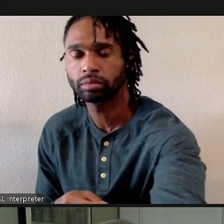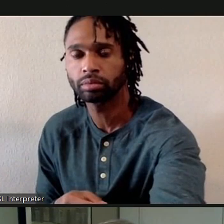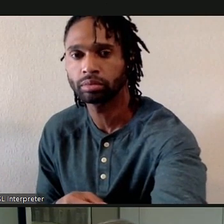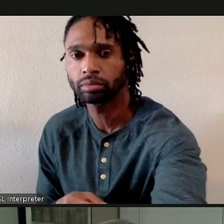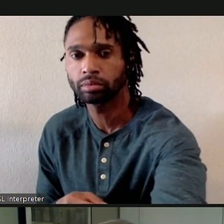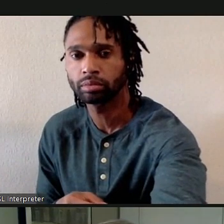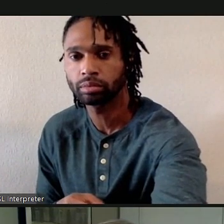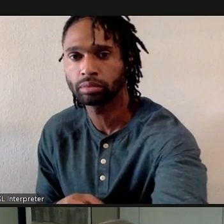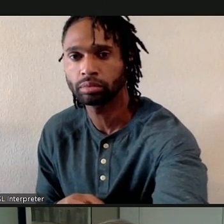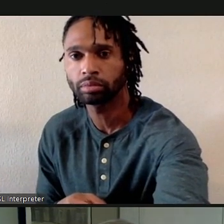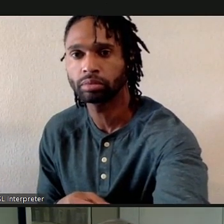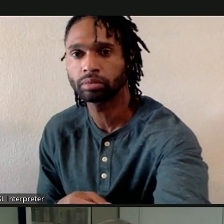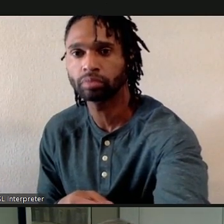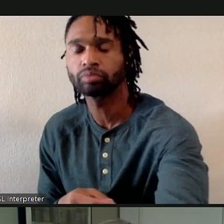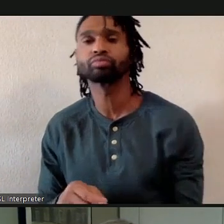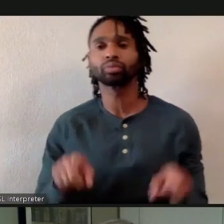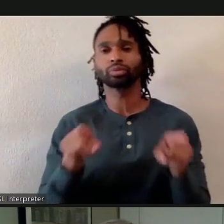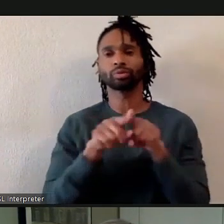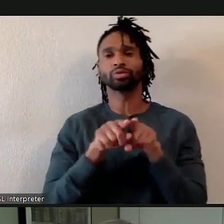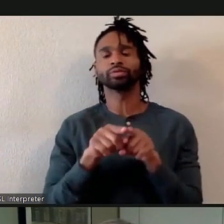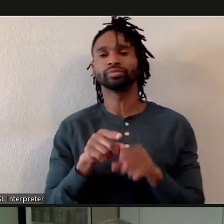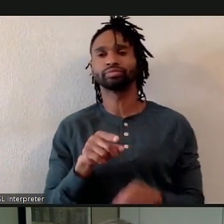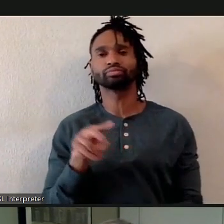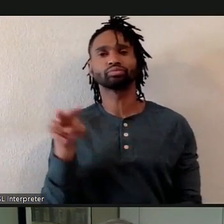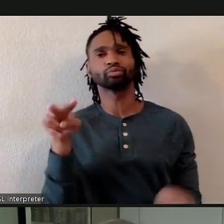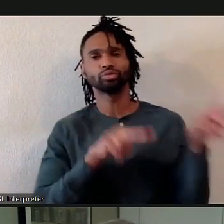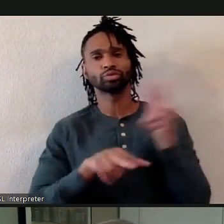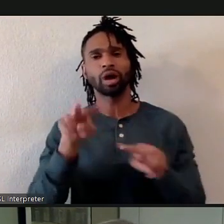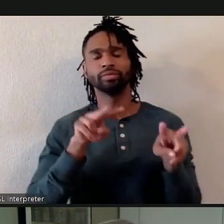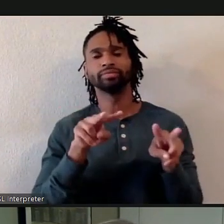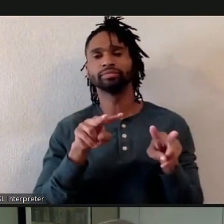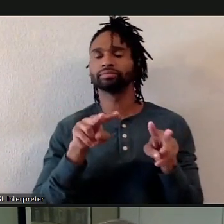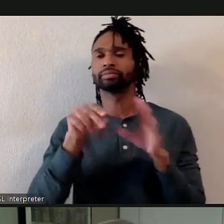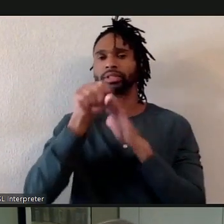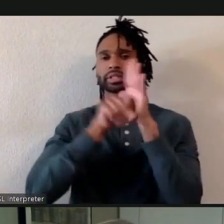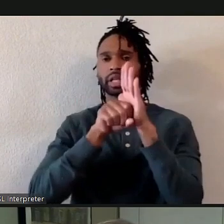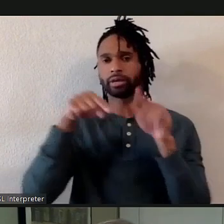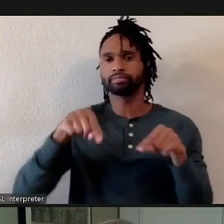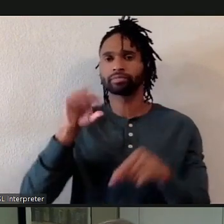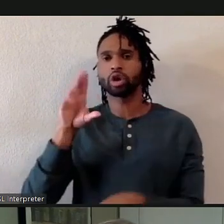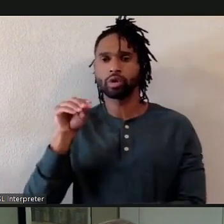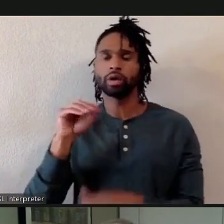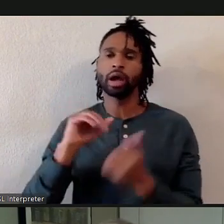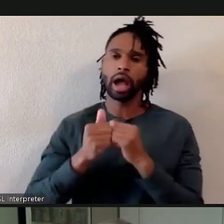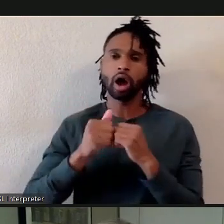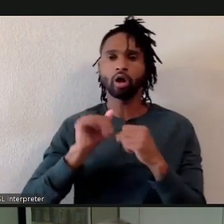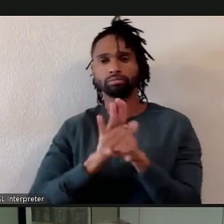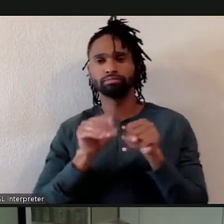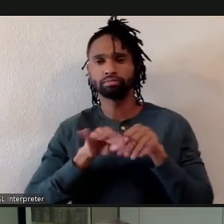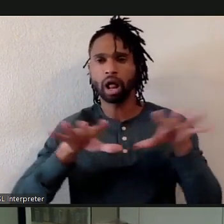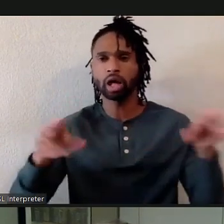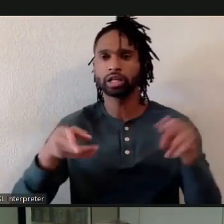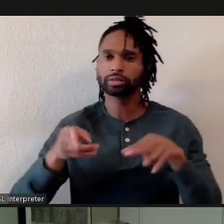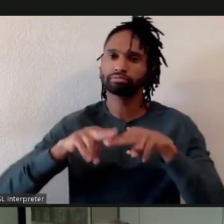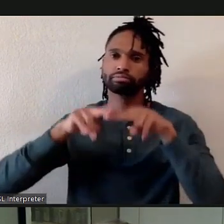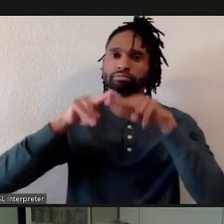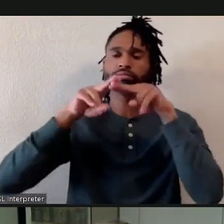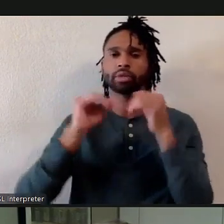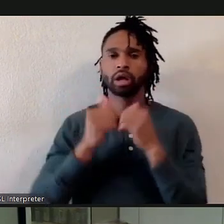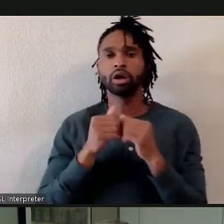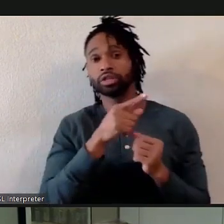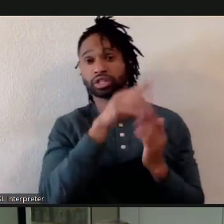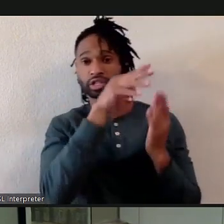We've also taken a look around the state at how the epidemic is progressing. So this is a